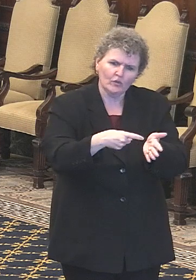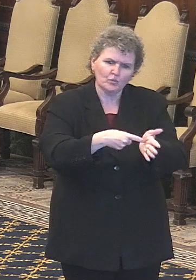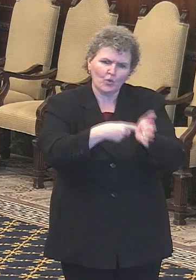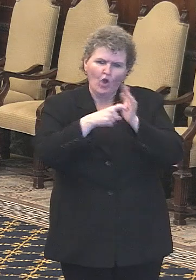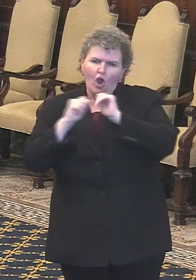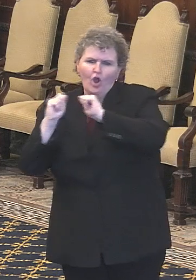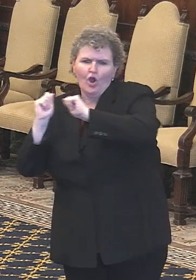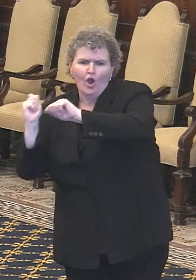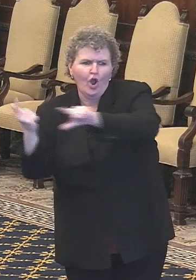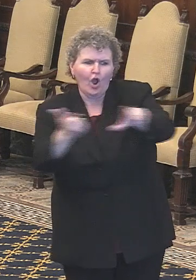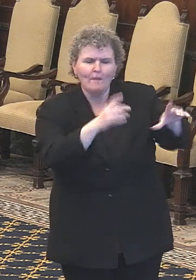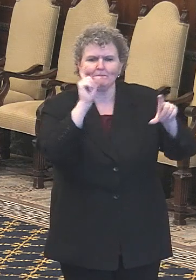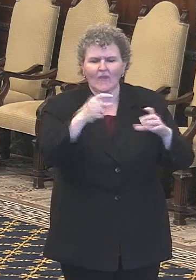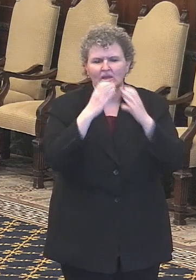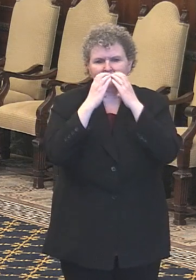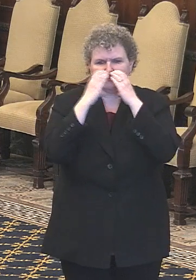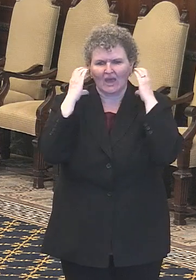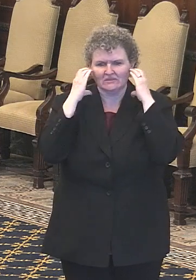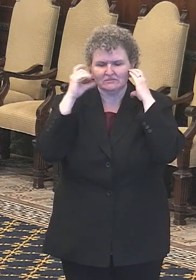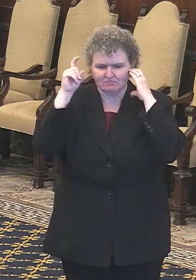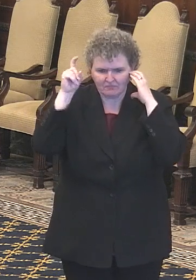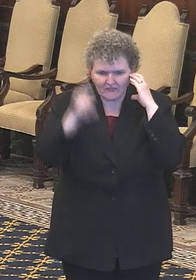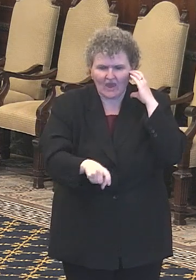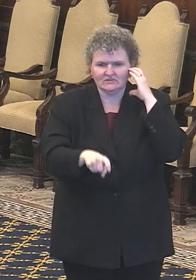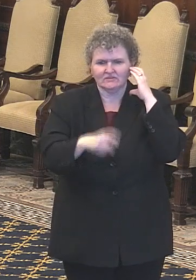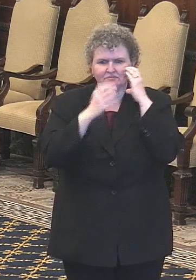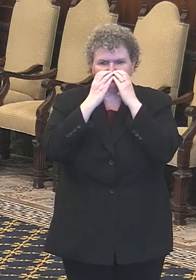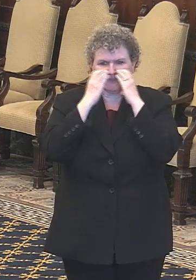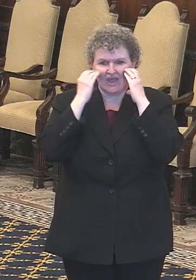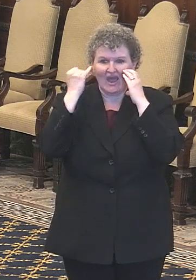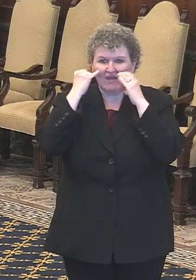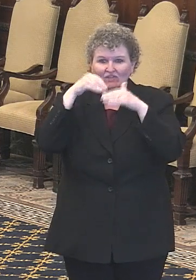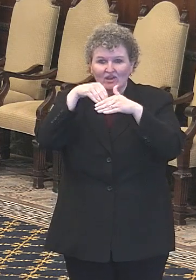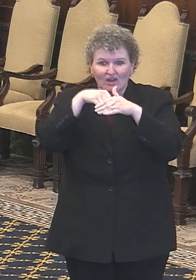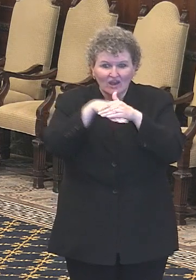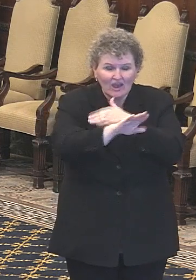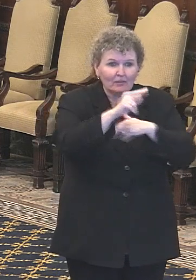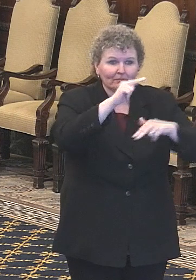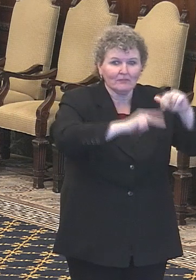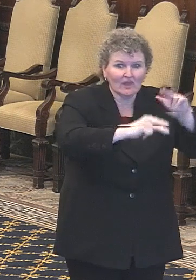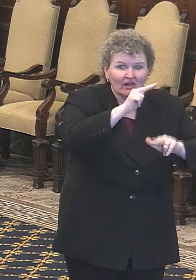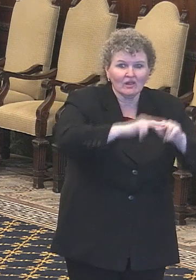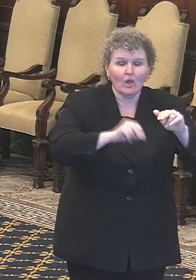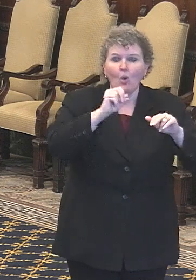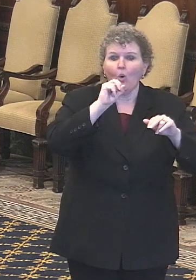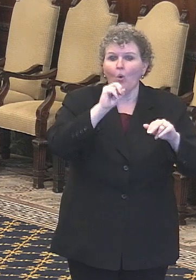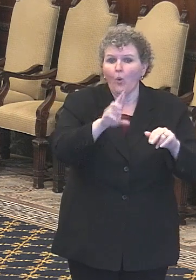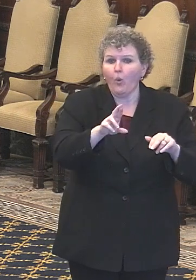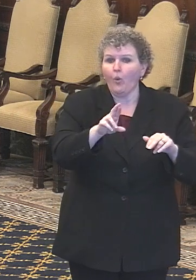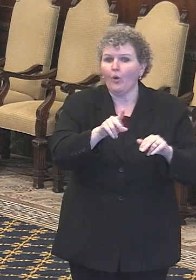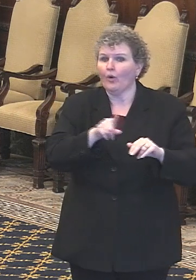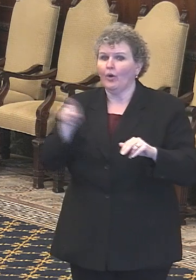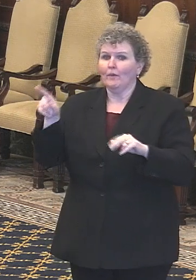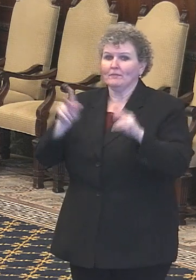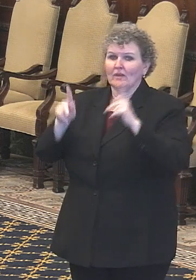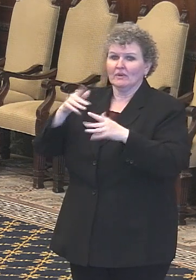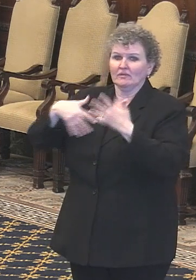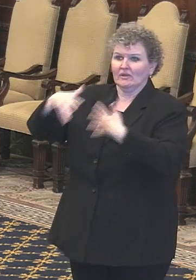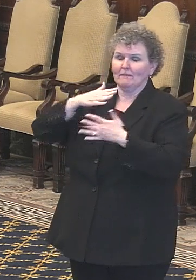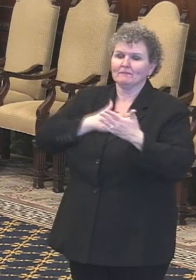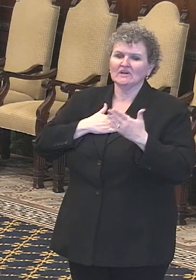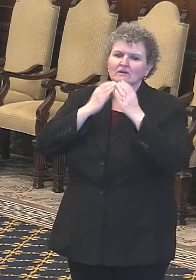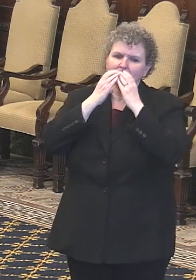goes up, we'll reevaluate how our facilities are being used and may adjust going forward. At this point, we have plenty